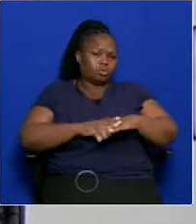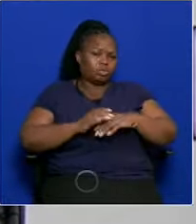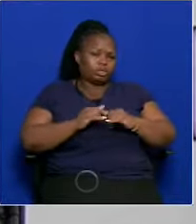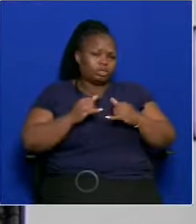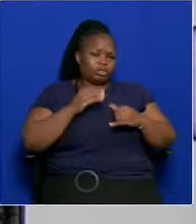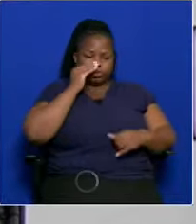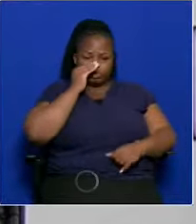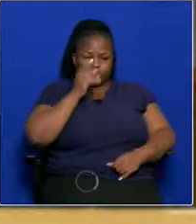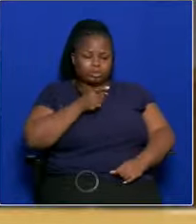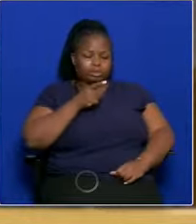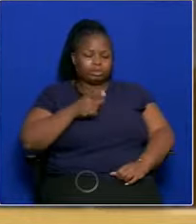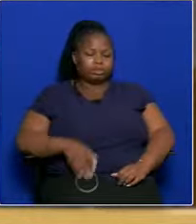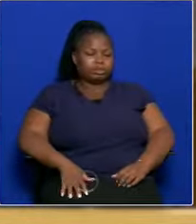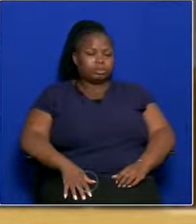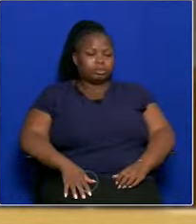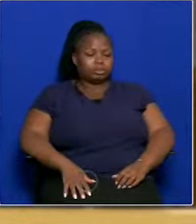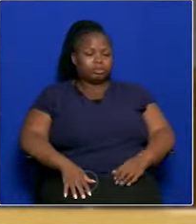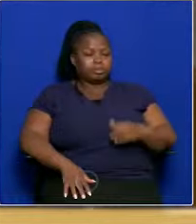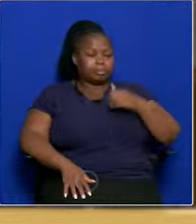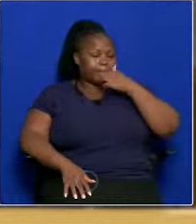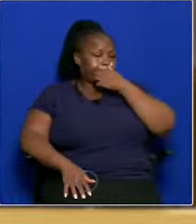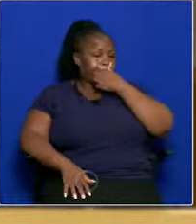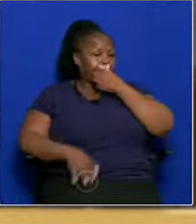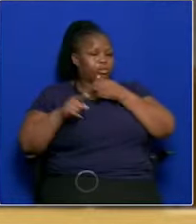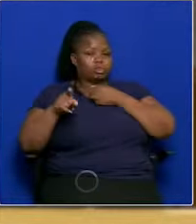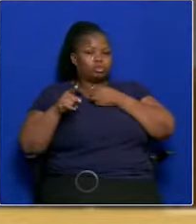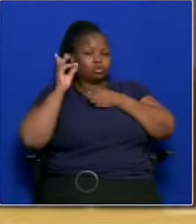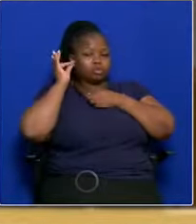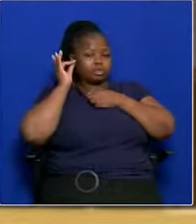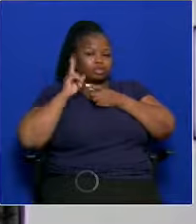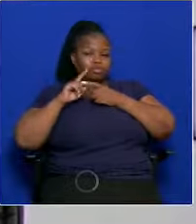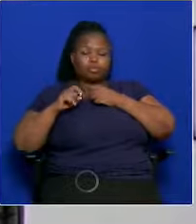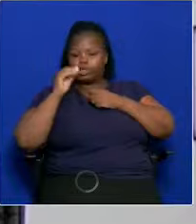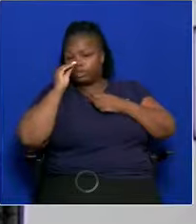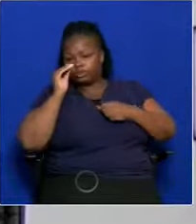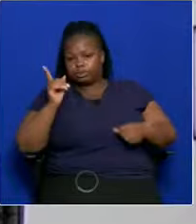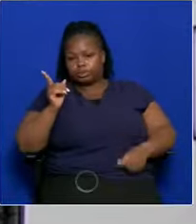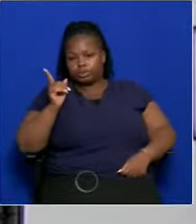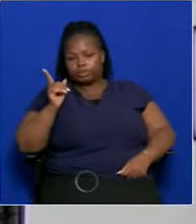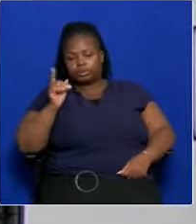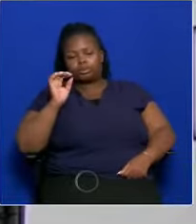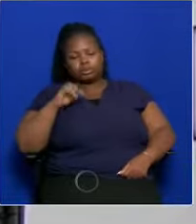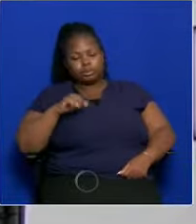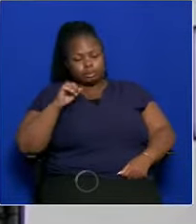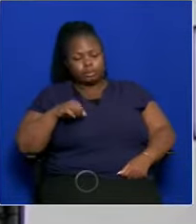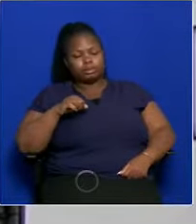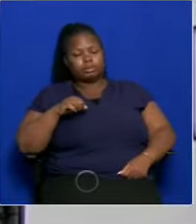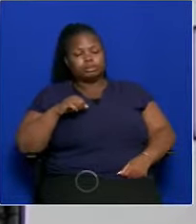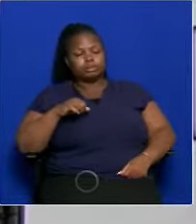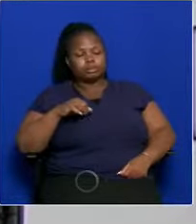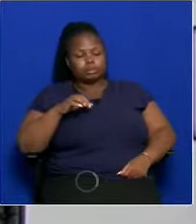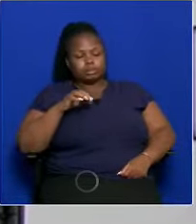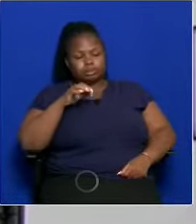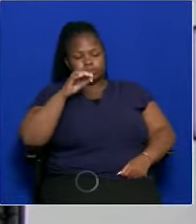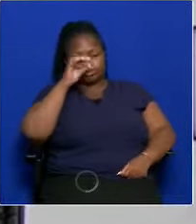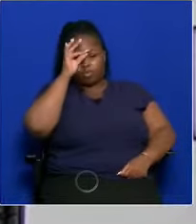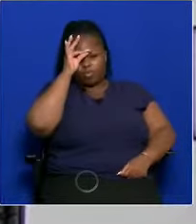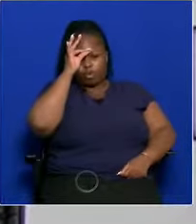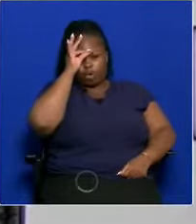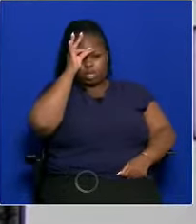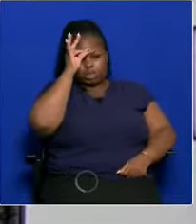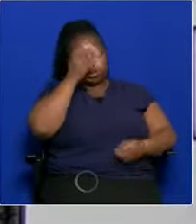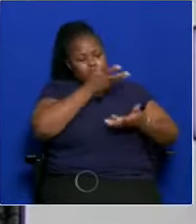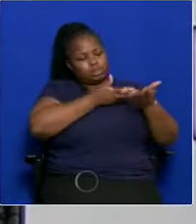Okay, so you heard it from the news in the public space? Yeah, from the news and from the police speaking in the